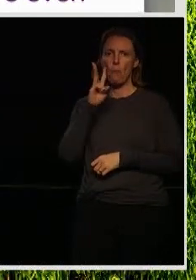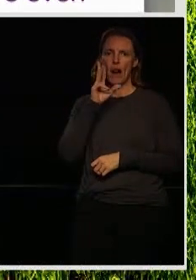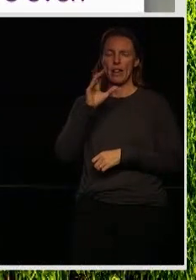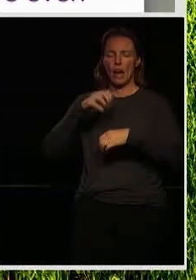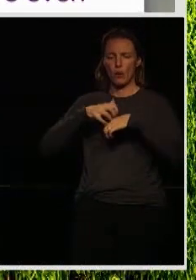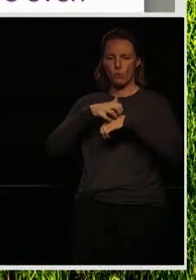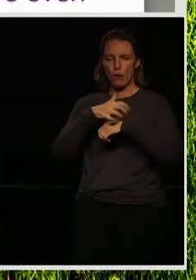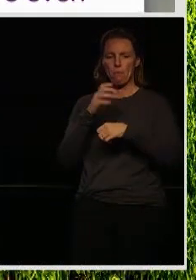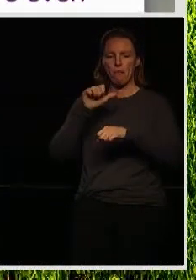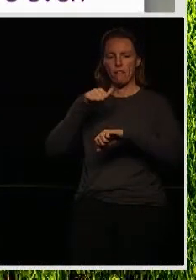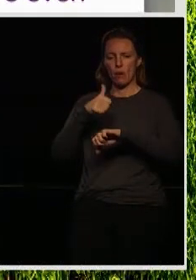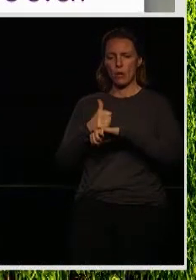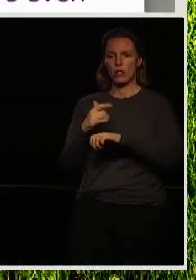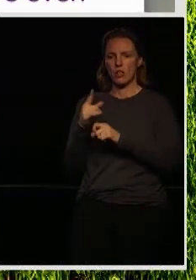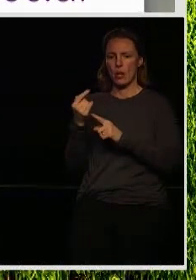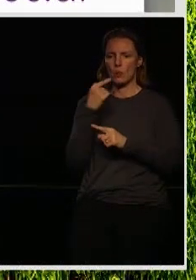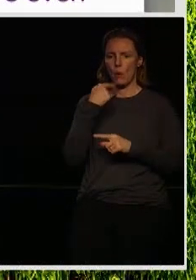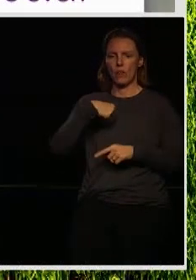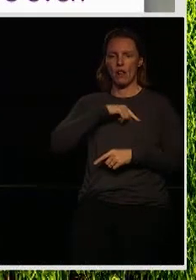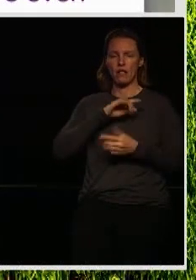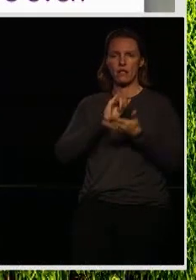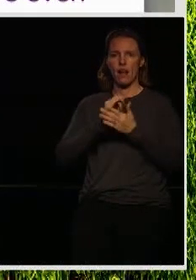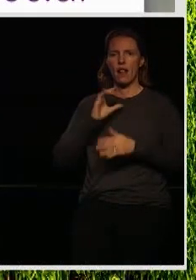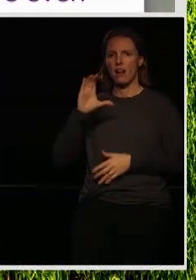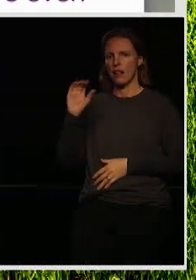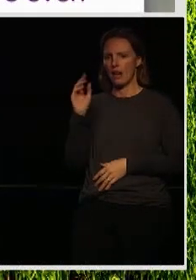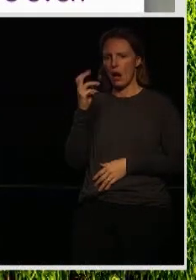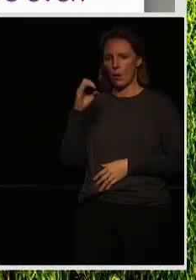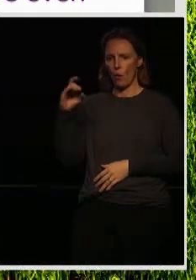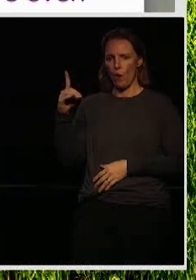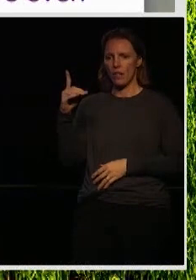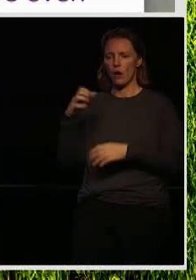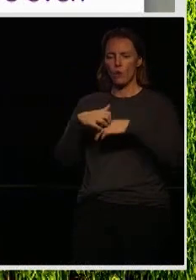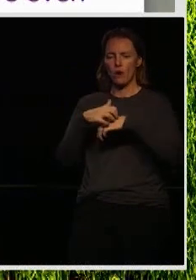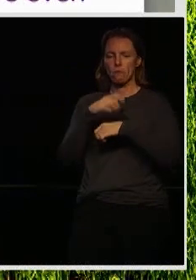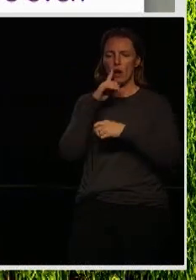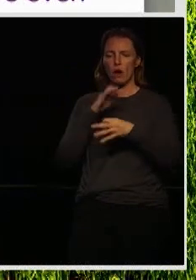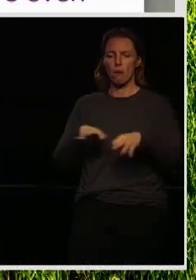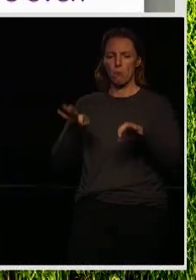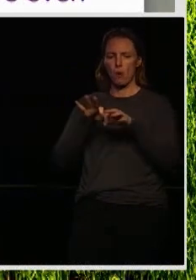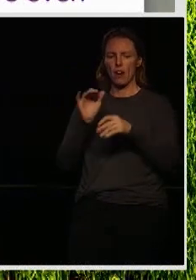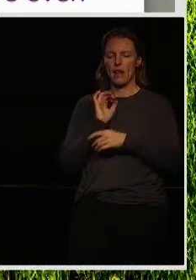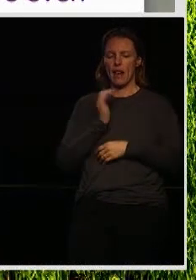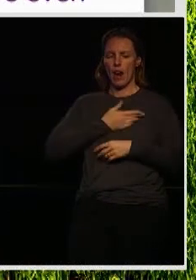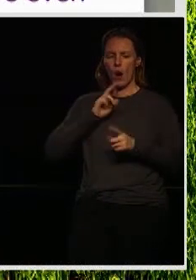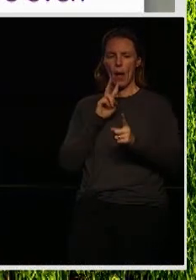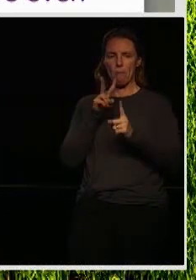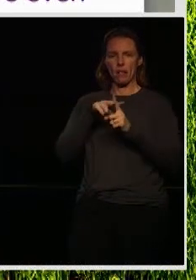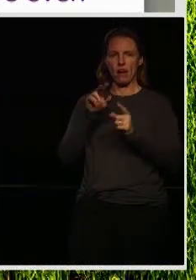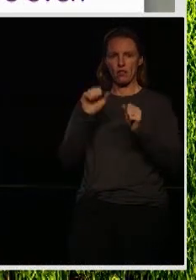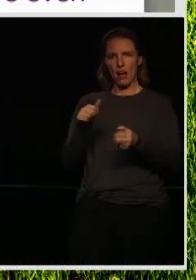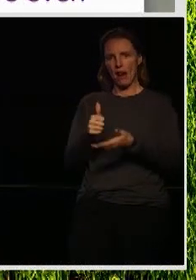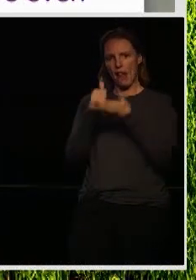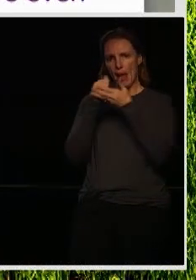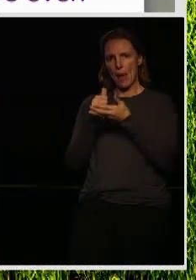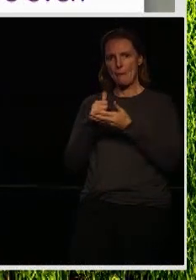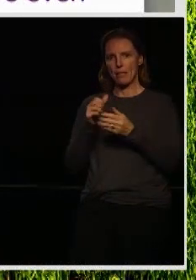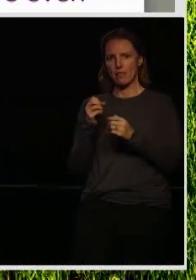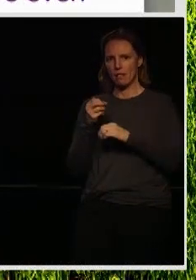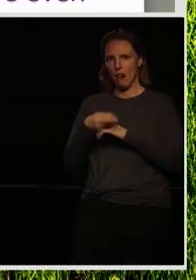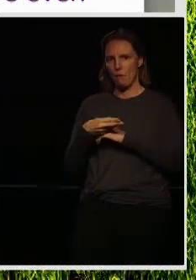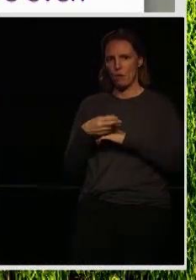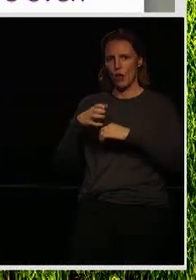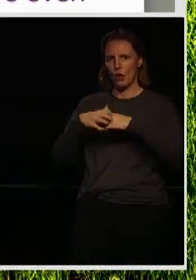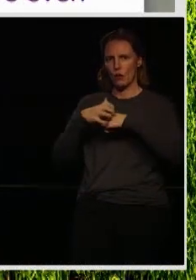Foundation. They told us that Concord grapes are an important crop in this region, and our application can help Concord